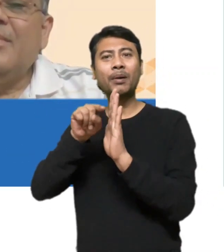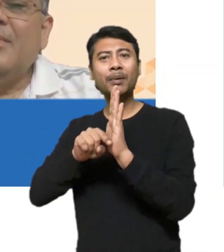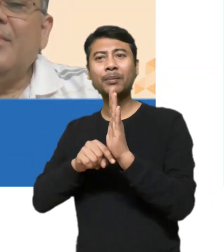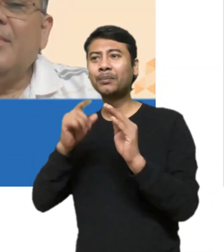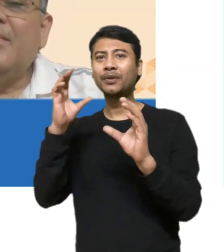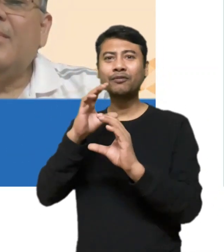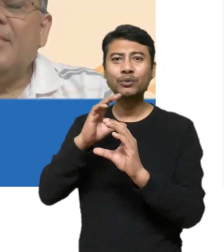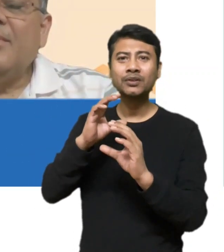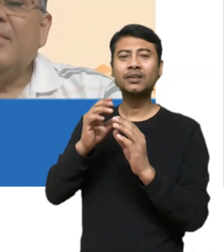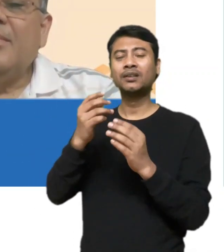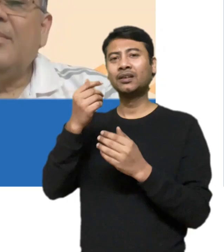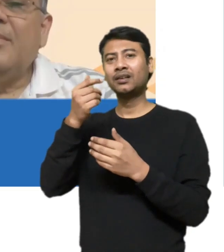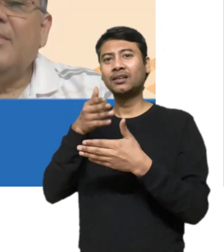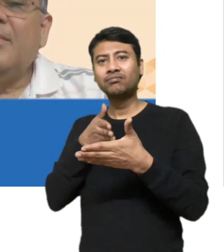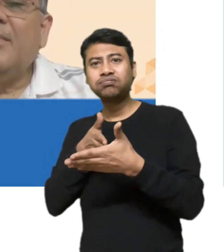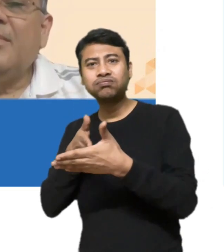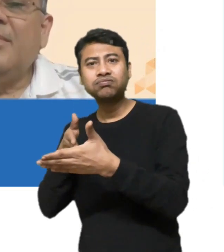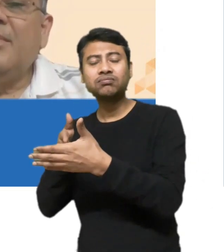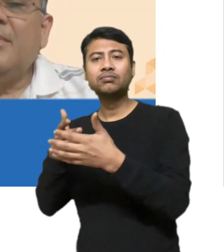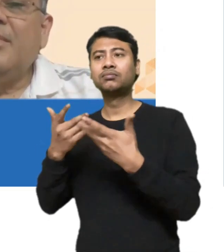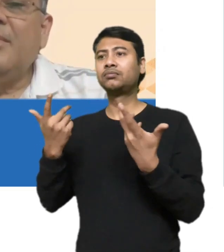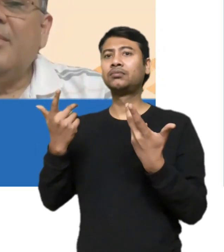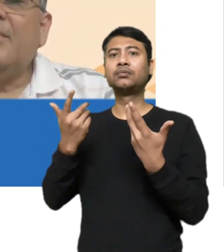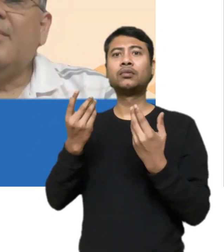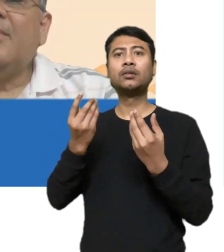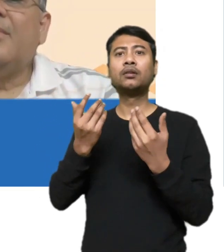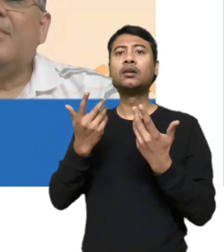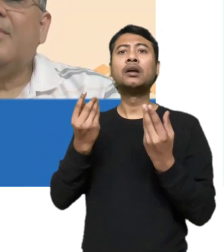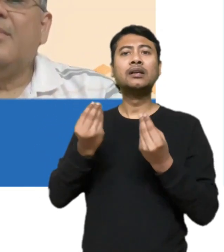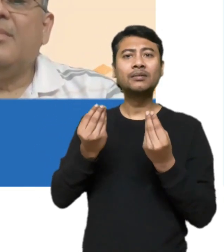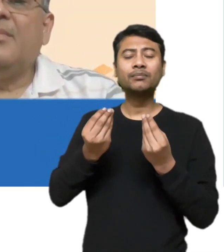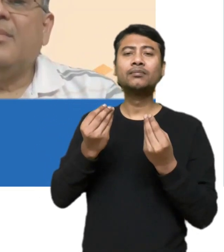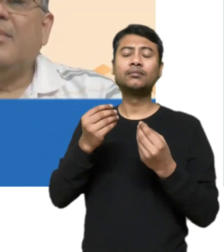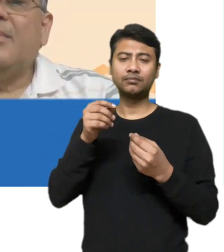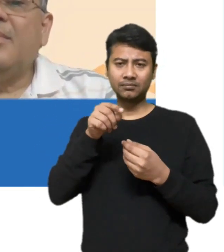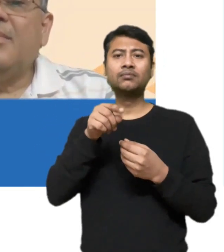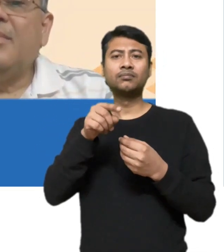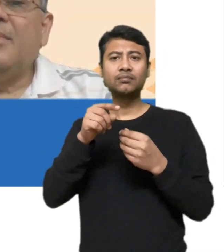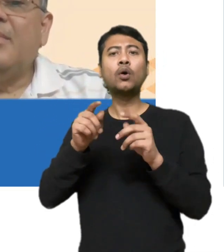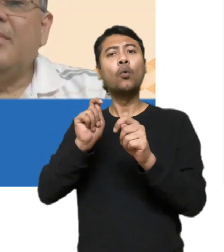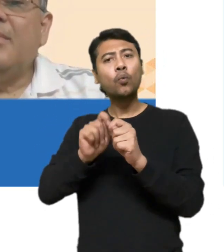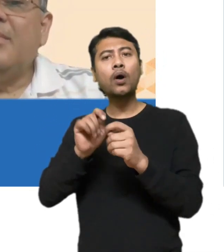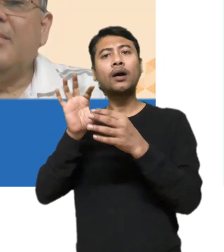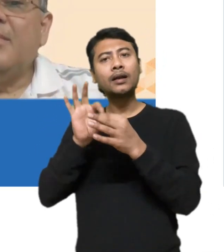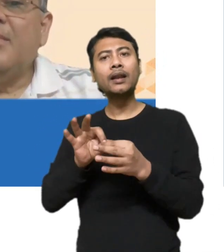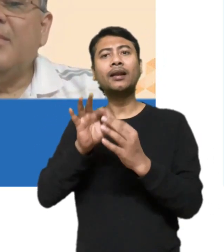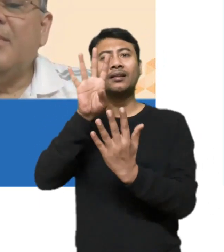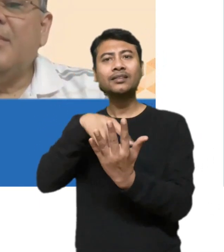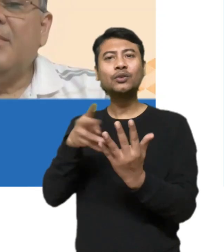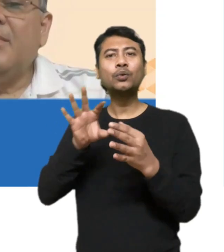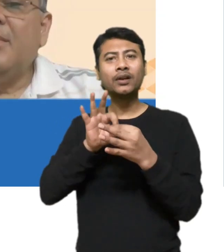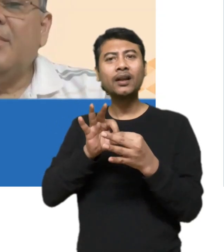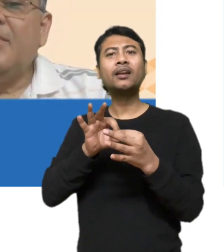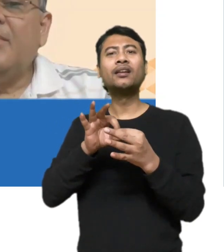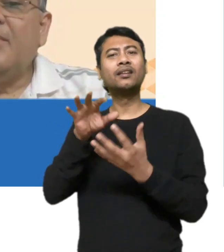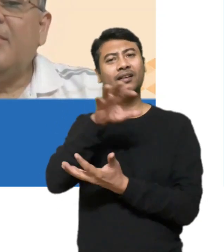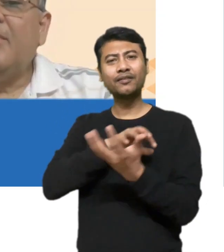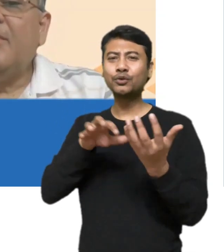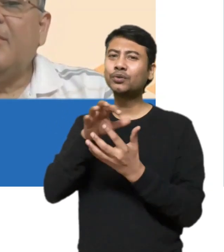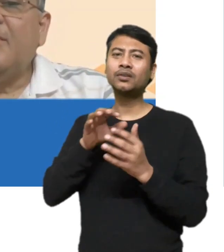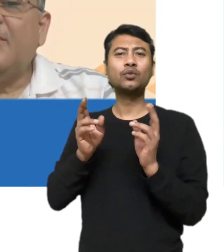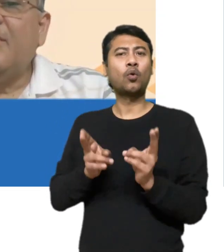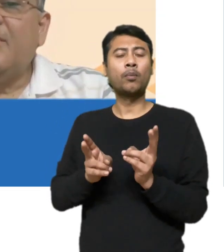vast numbers. um, that has worked. And so, we were really encouraged by this, and we find